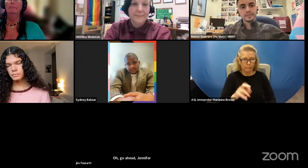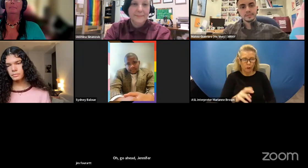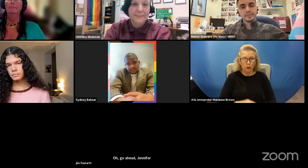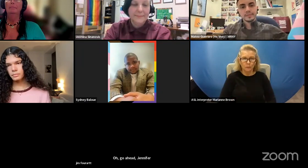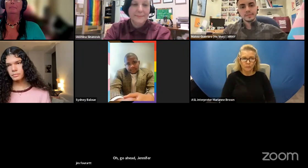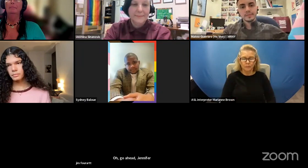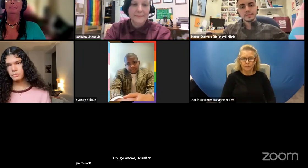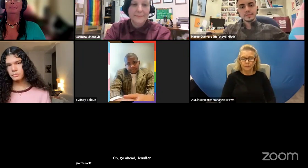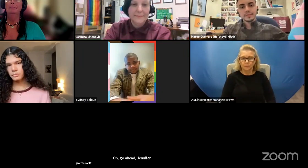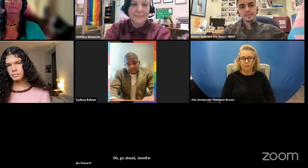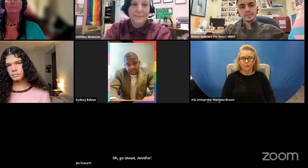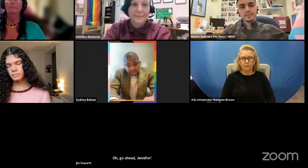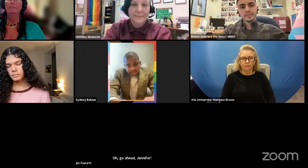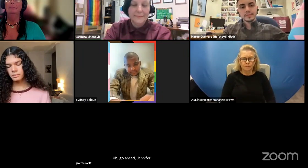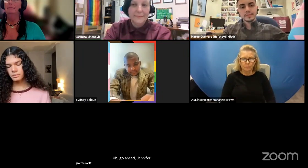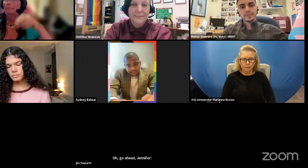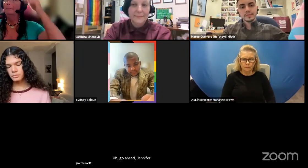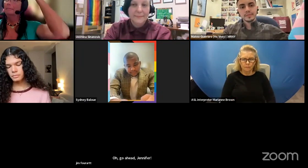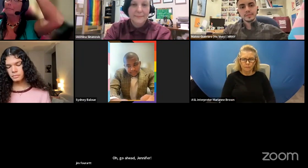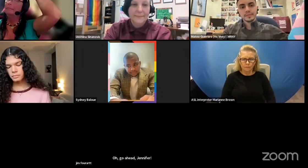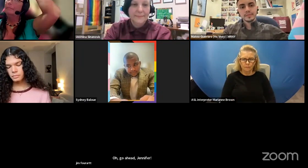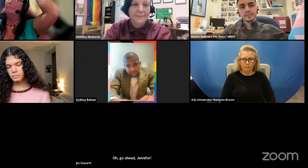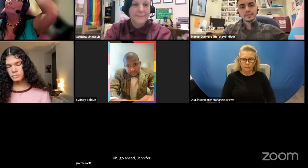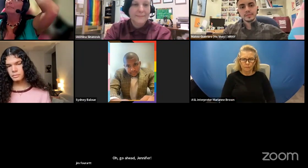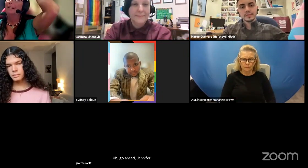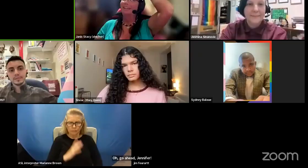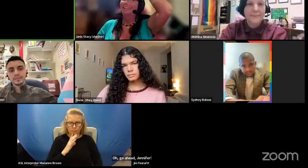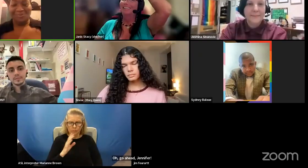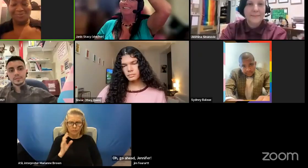The reason why this day, I'm sorry, I'm just turning my camera on, sorry.